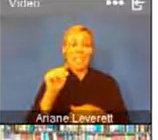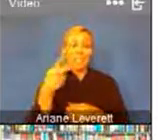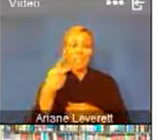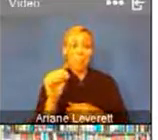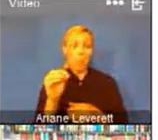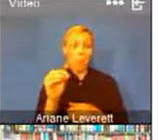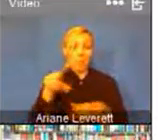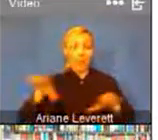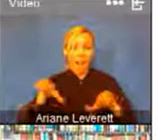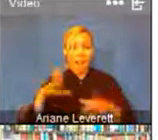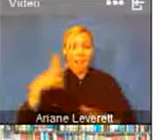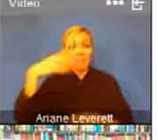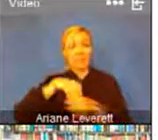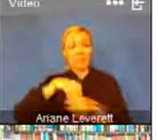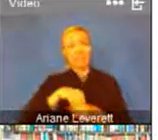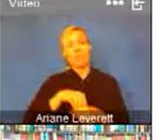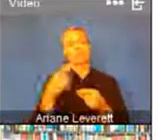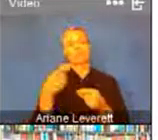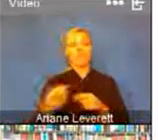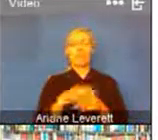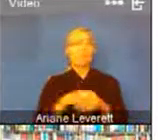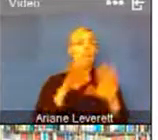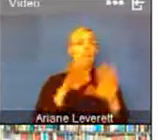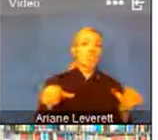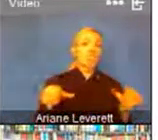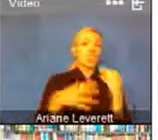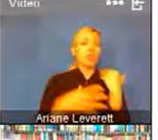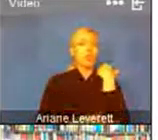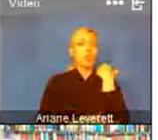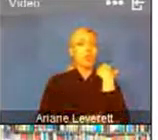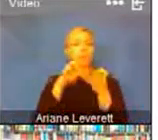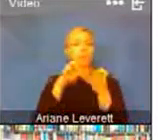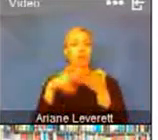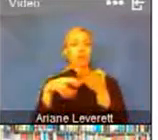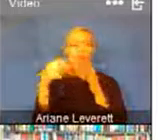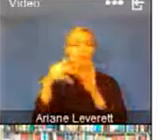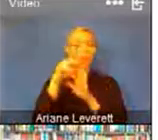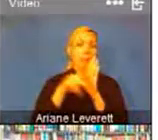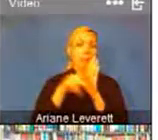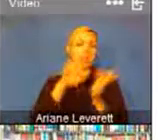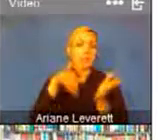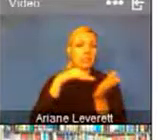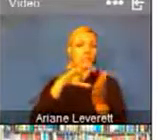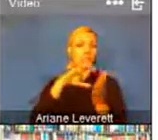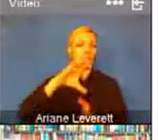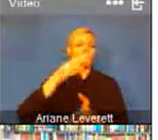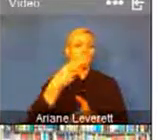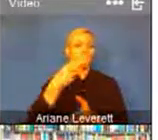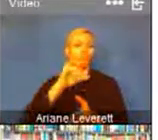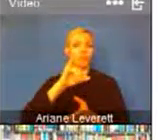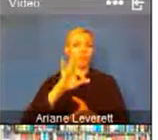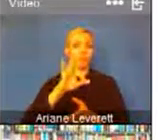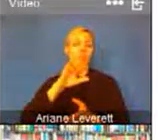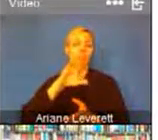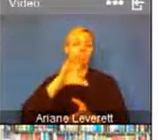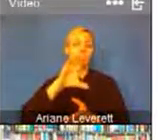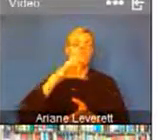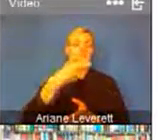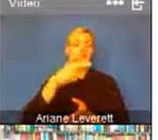research on inclusion and a minor part here also on early childhood. We have quite a number of